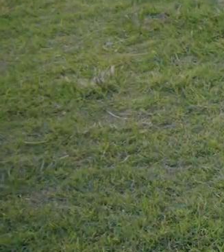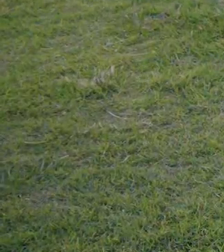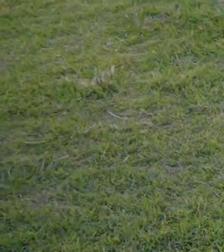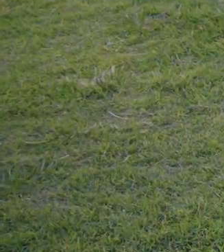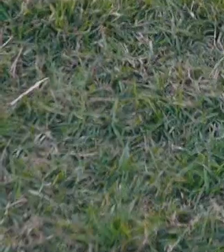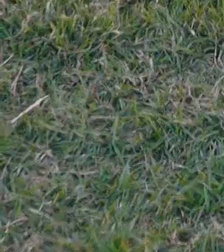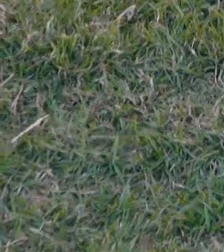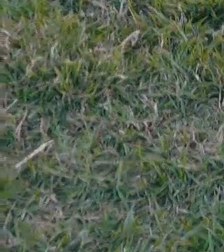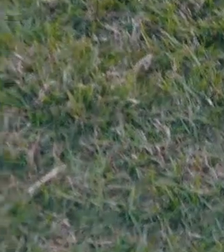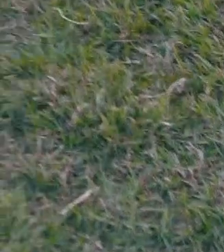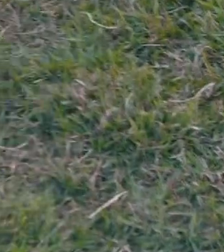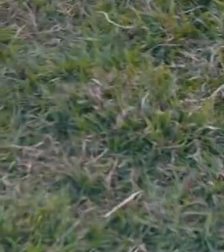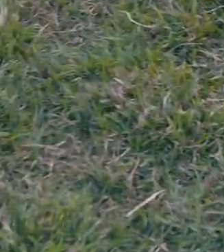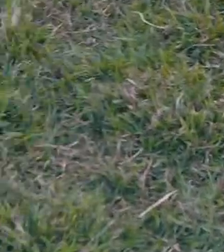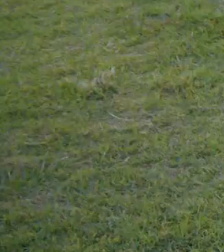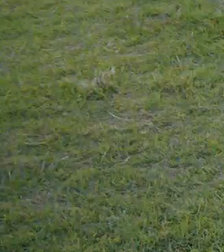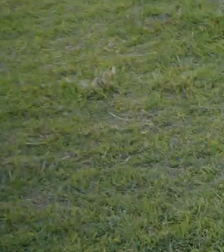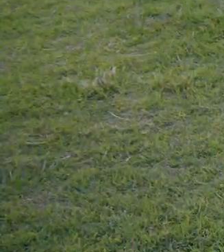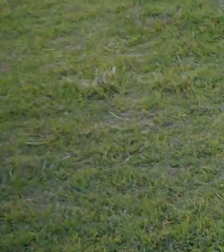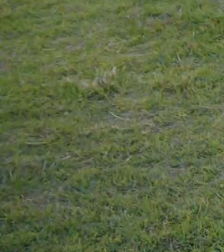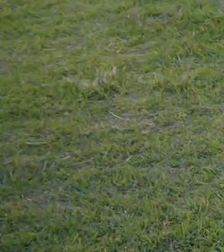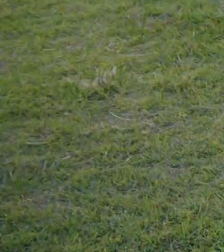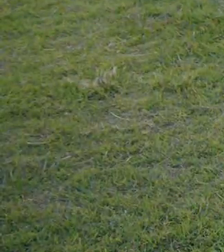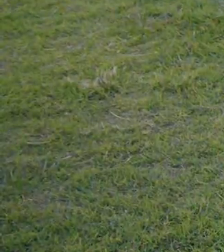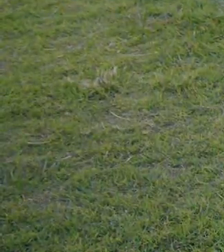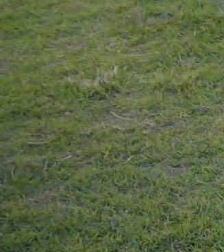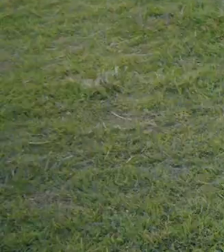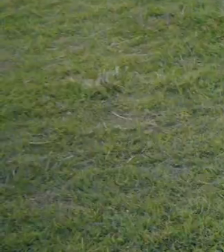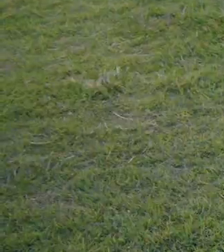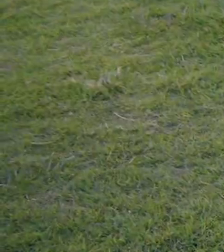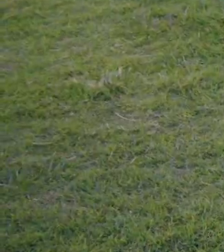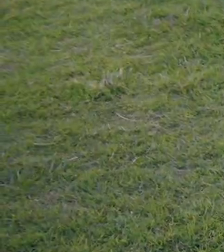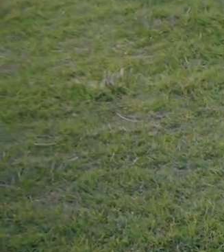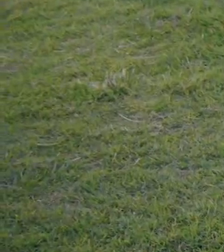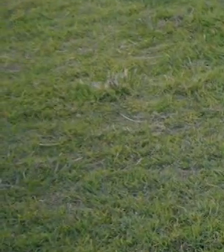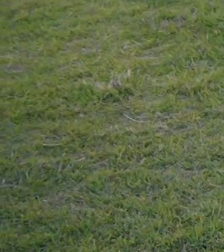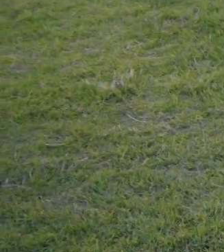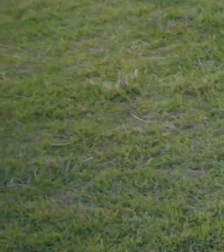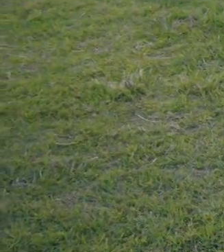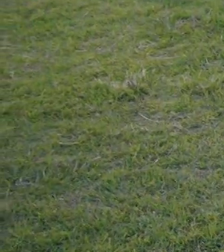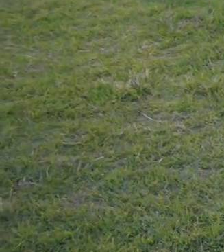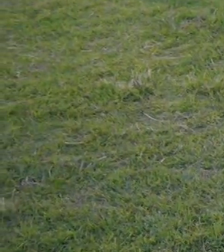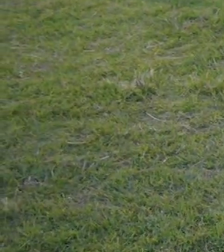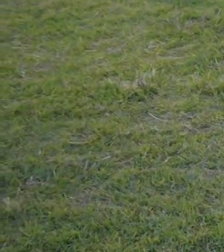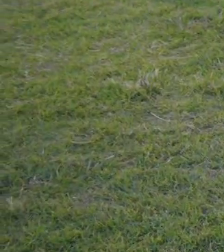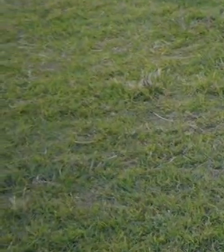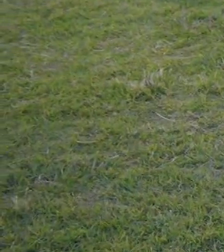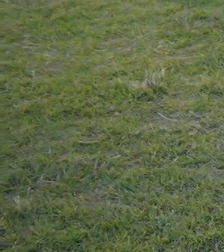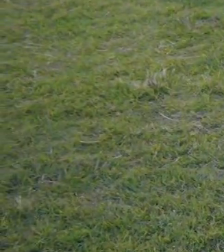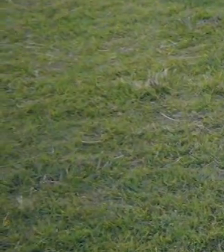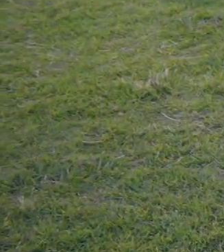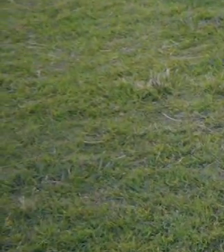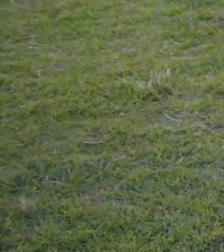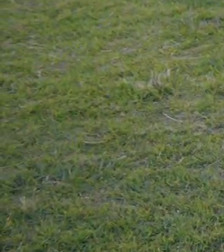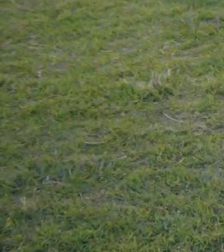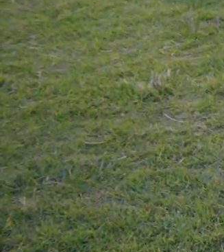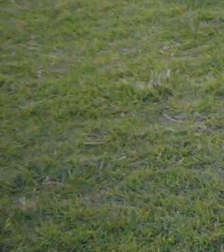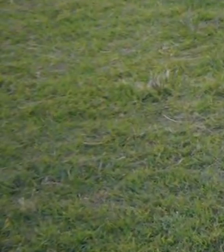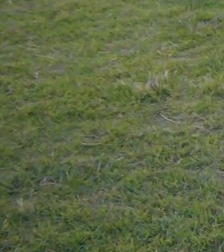first move is for our footwork, because netballers need to move around a bit. We're going to go side, cross, side, side,